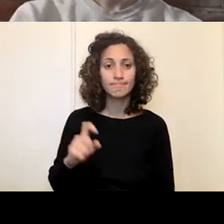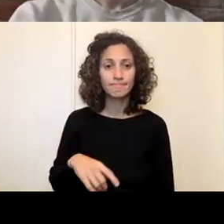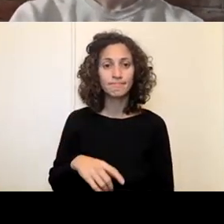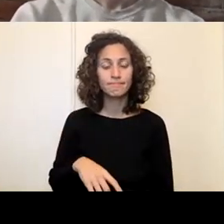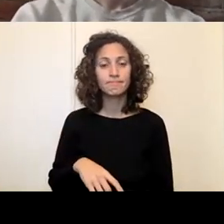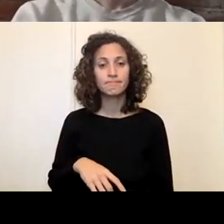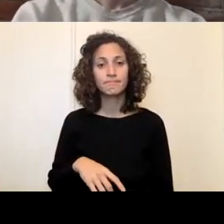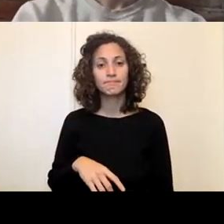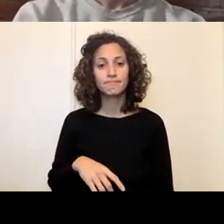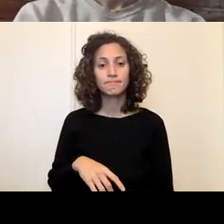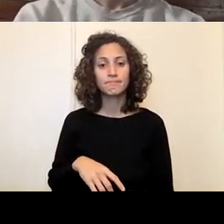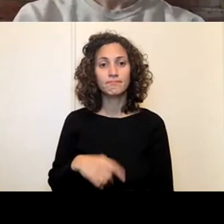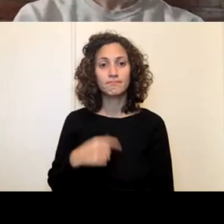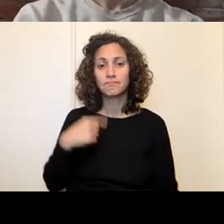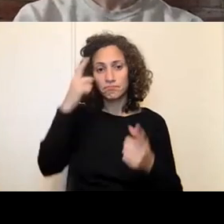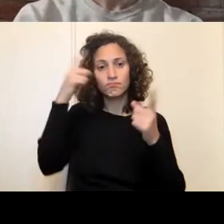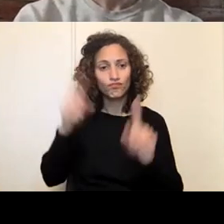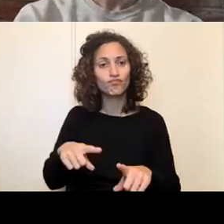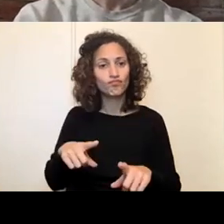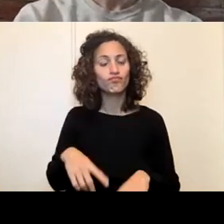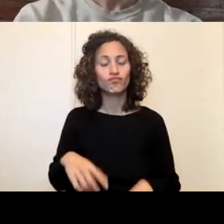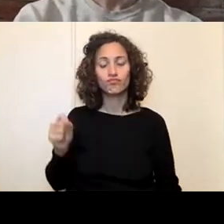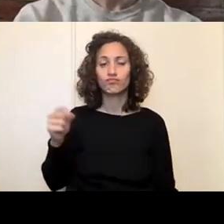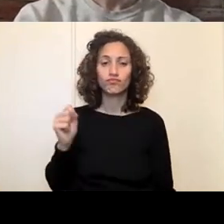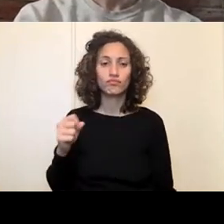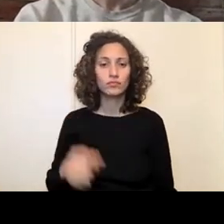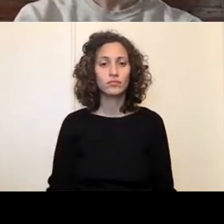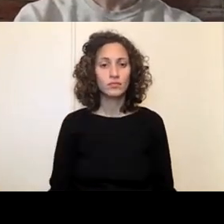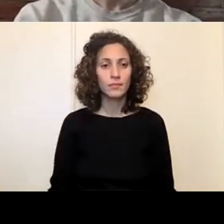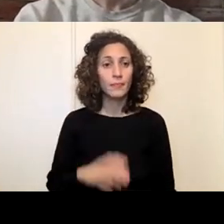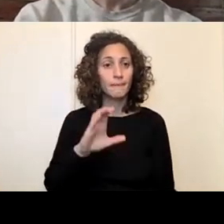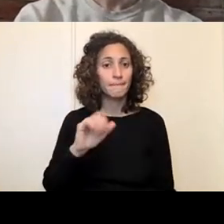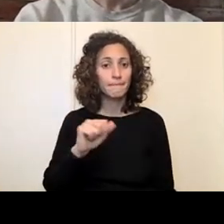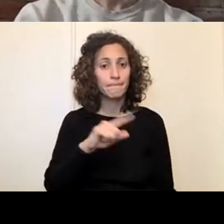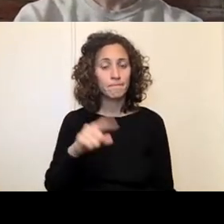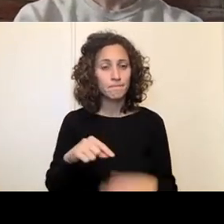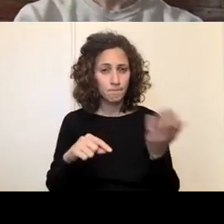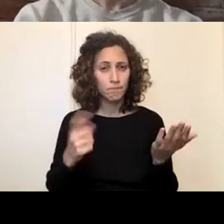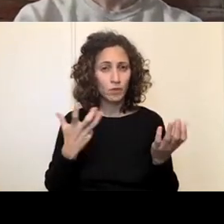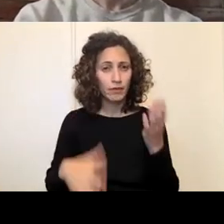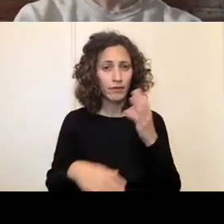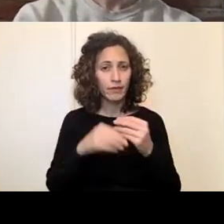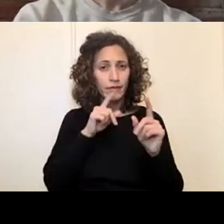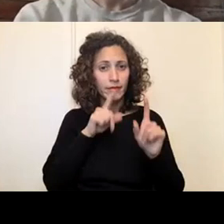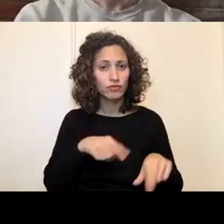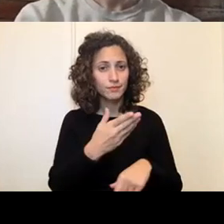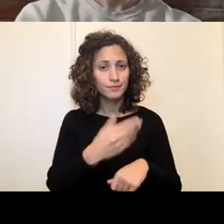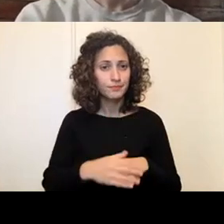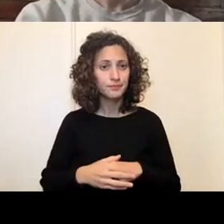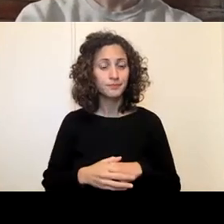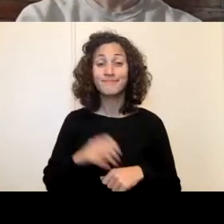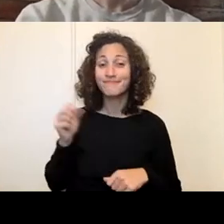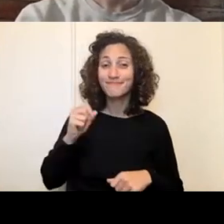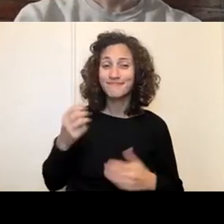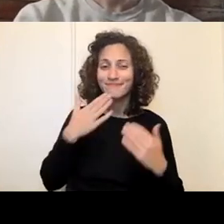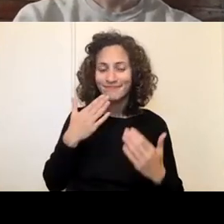yes, I completely agree with what you just said. Caz, do you want to answer this? Yep, thank you.